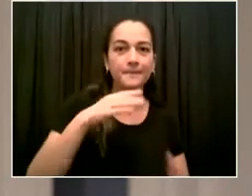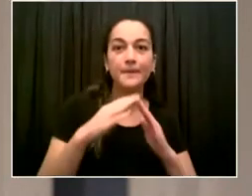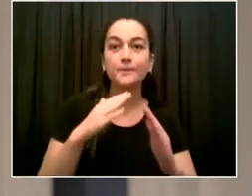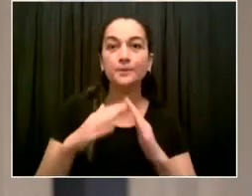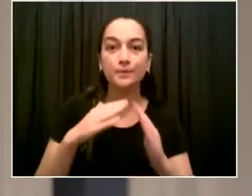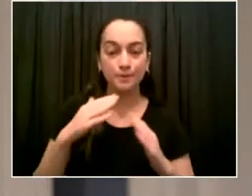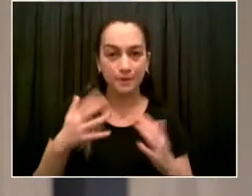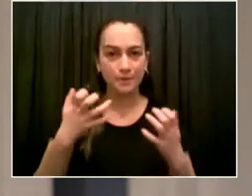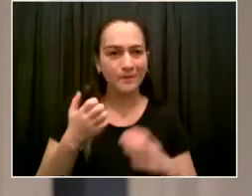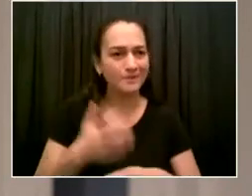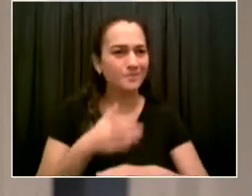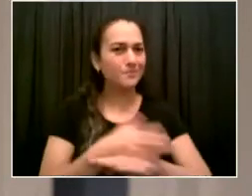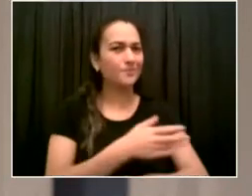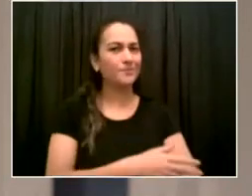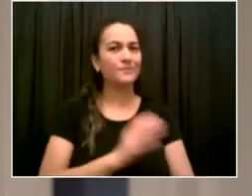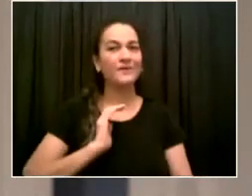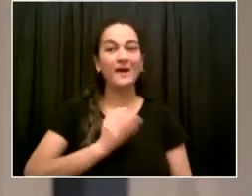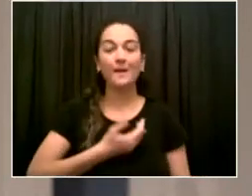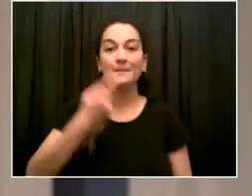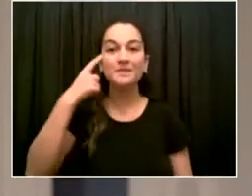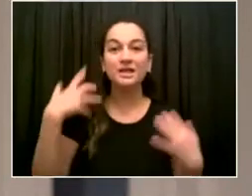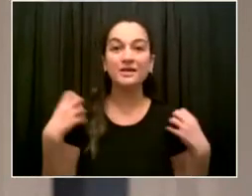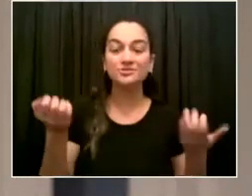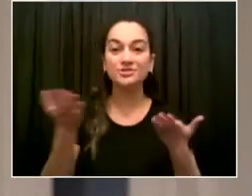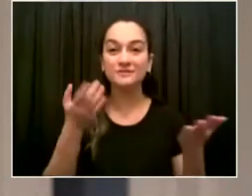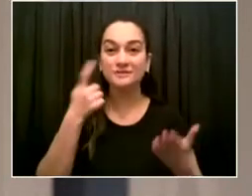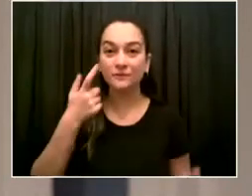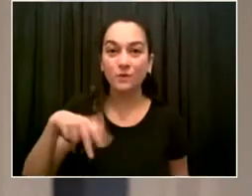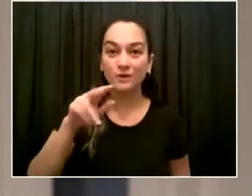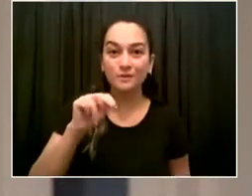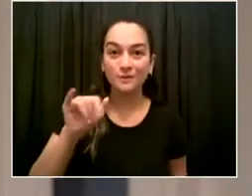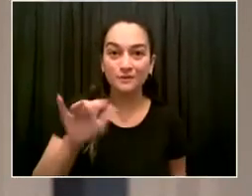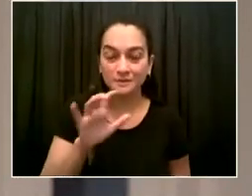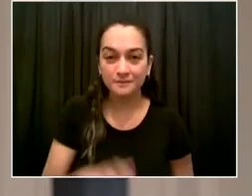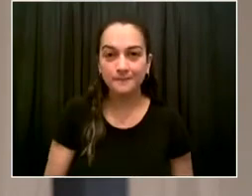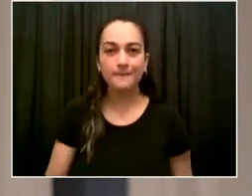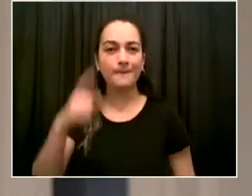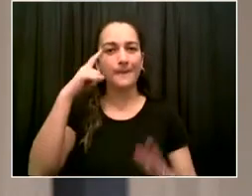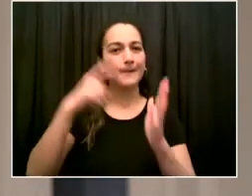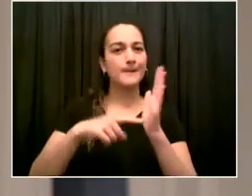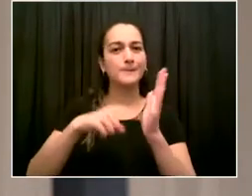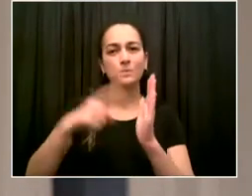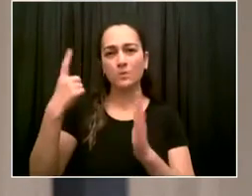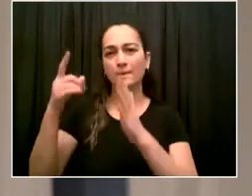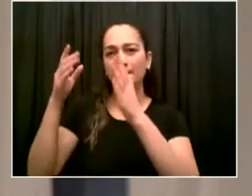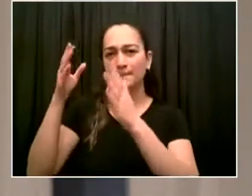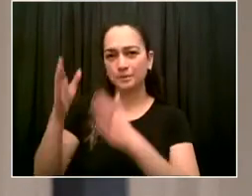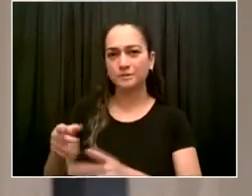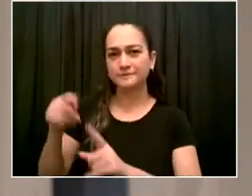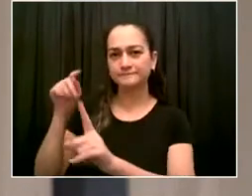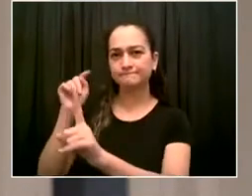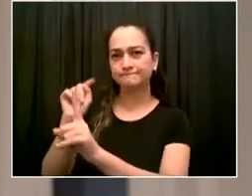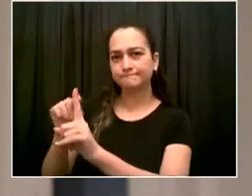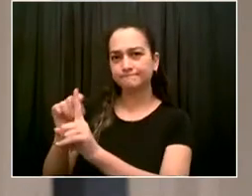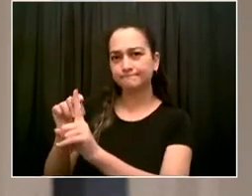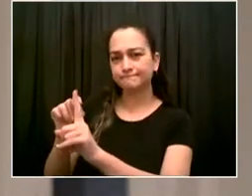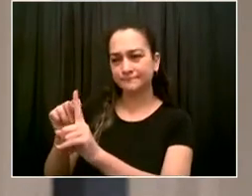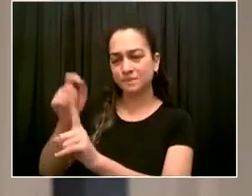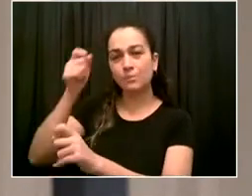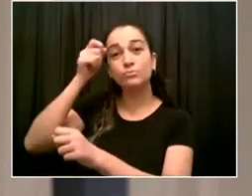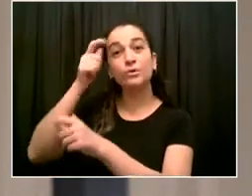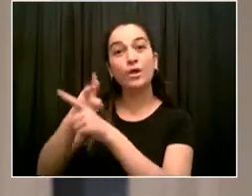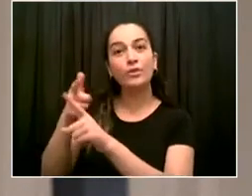older brother who was trying to get a proper services for his young adult sister, who was frequently in and out of emergency